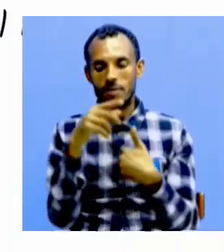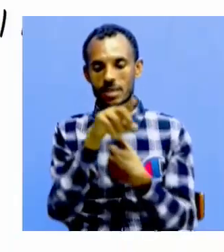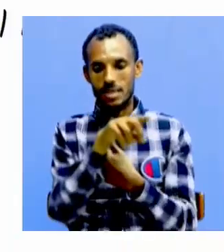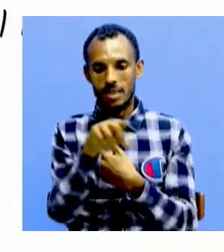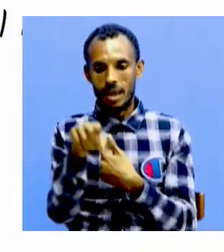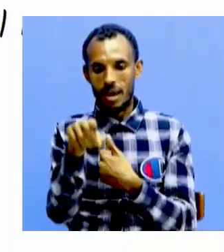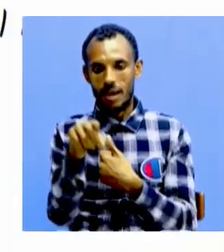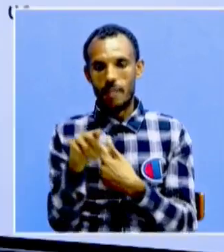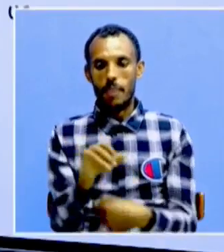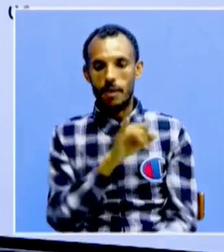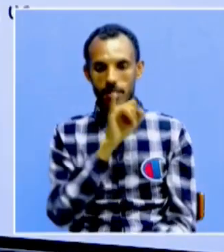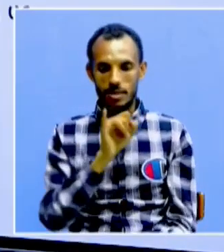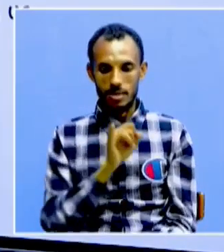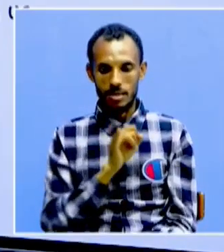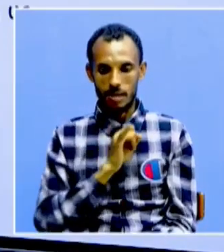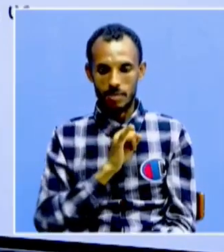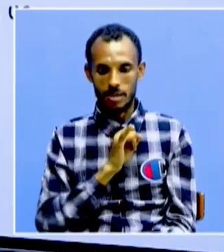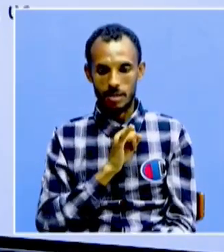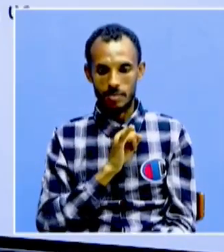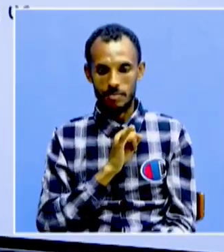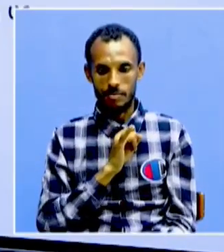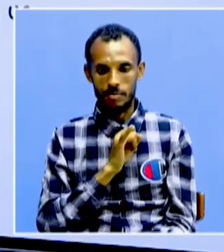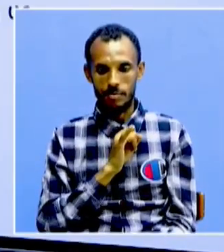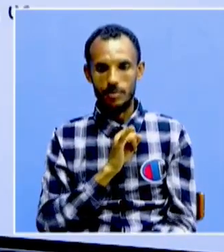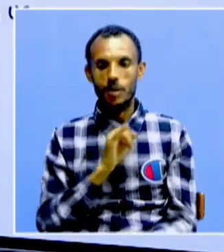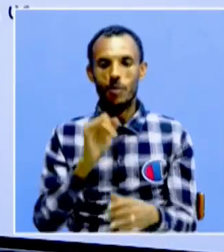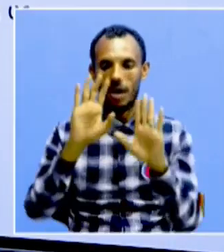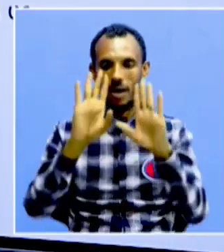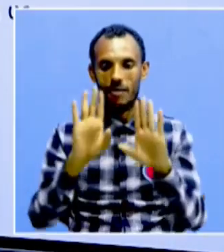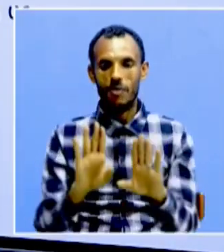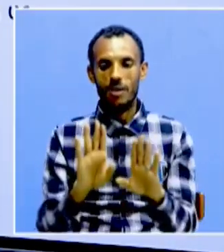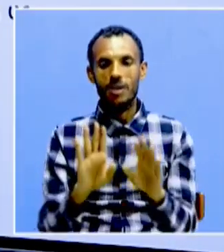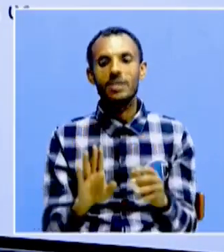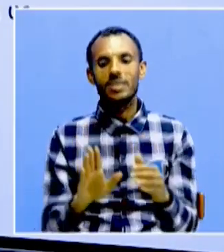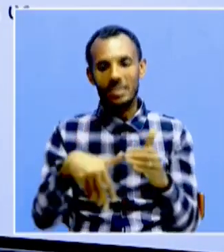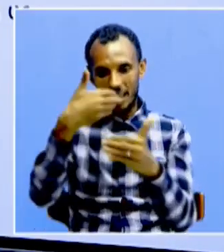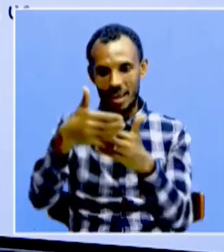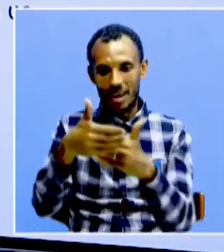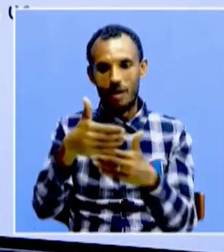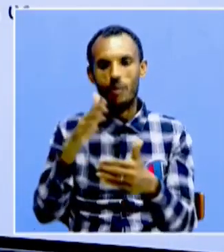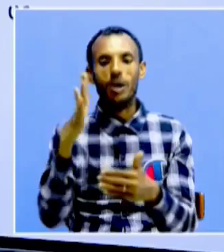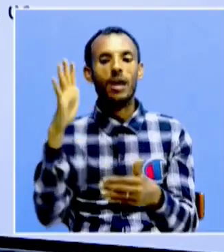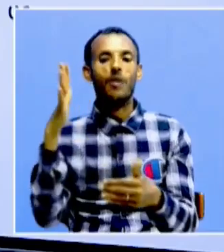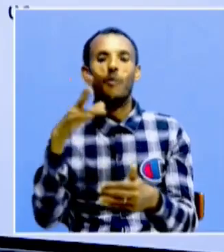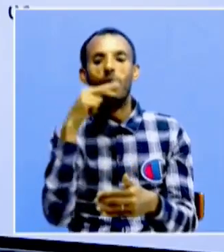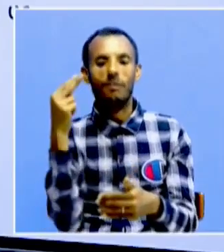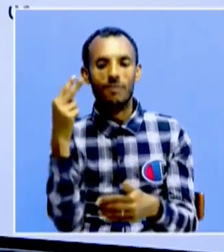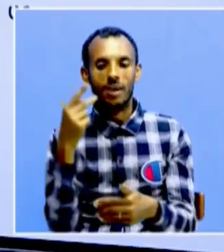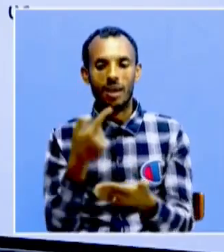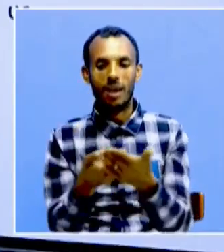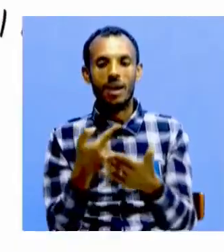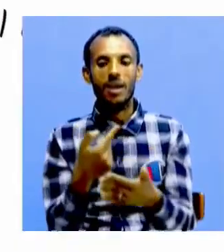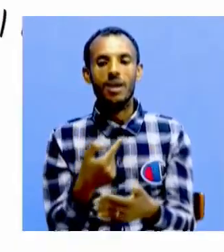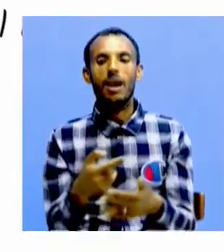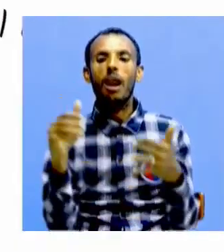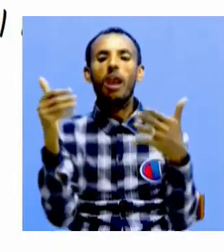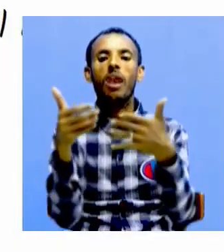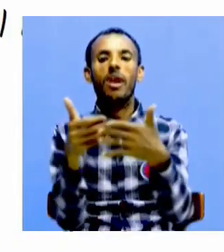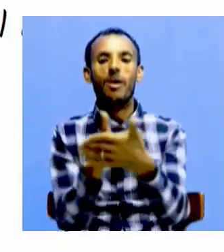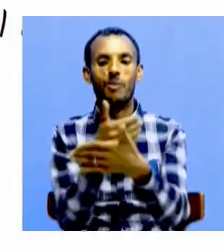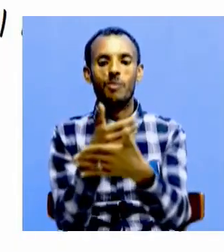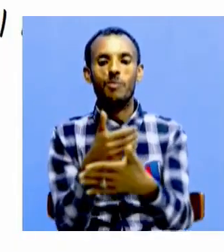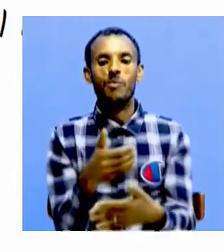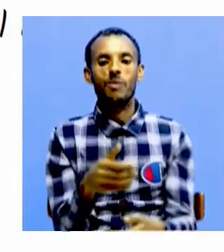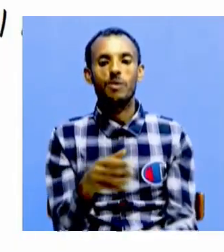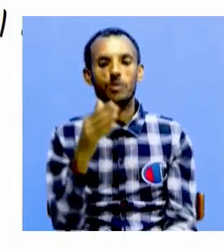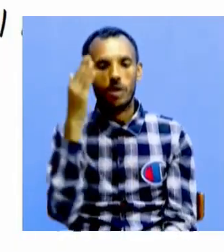are subject, right? Wonderful. Then, what kind of verb are we having here? Knew.